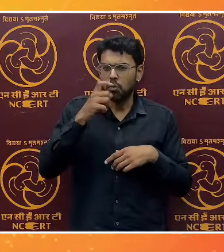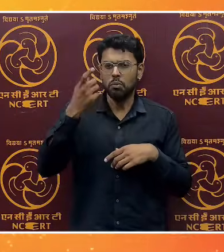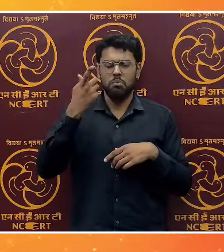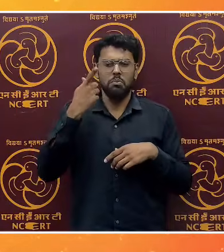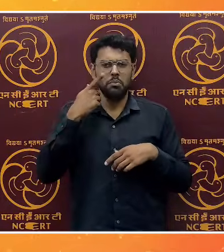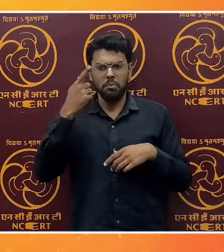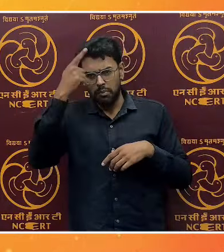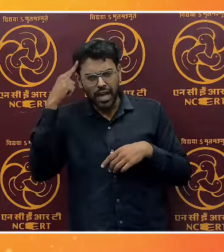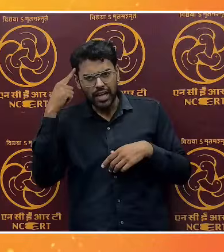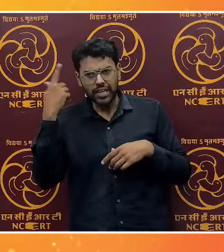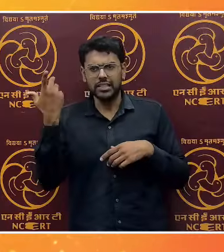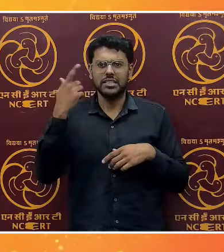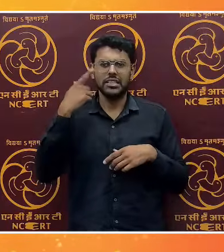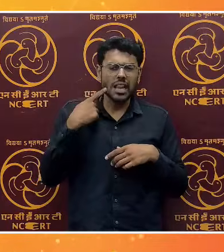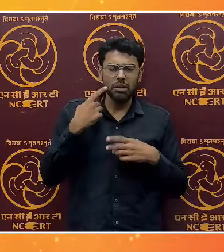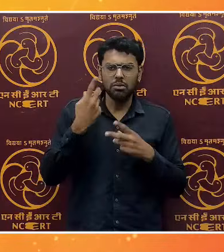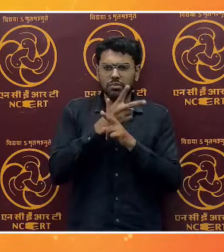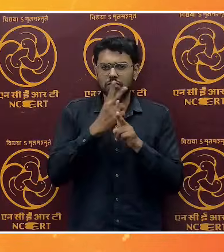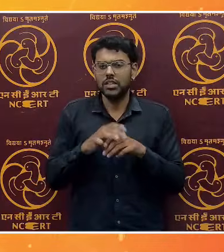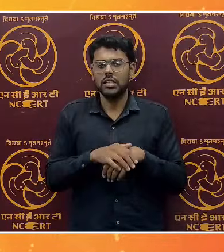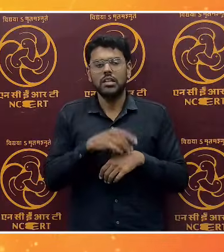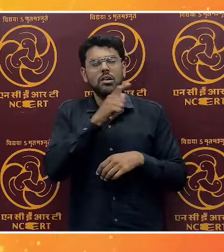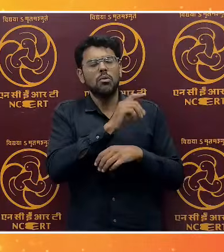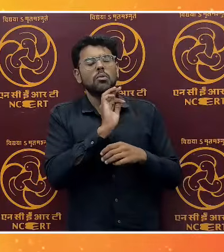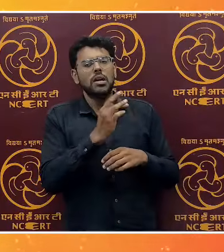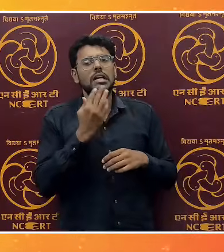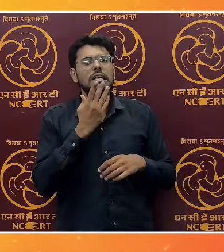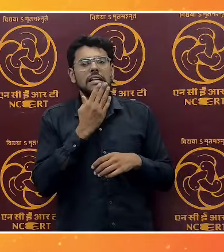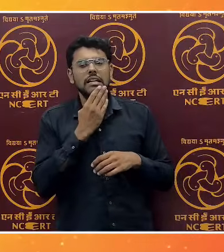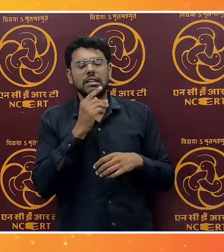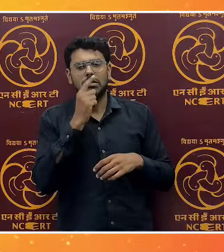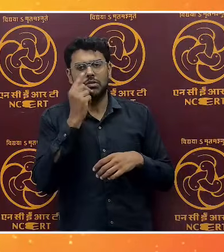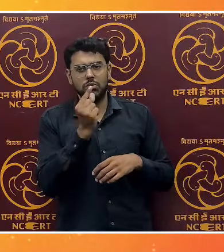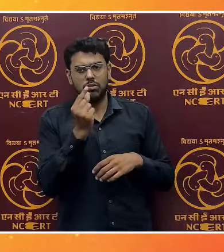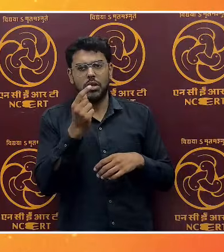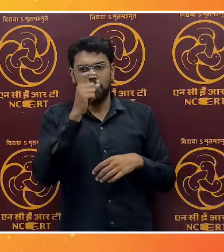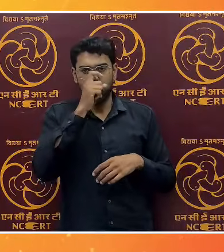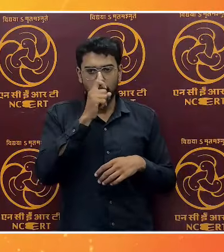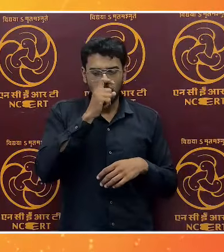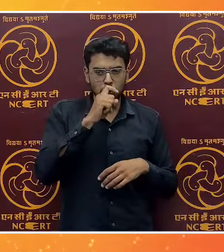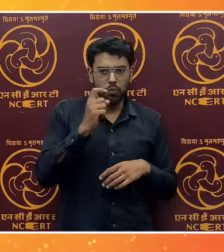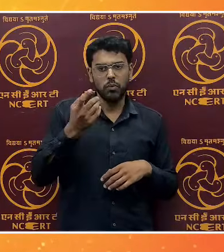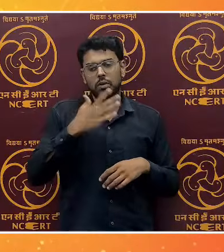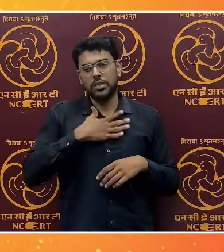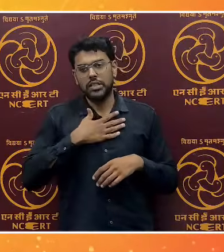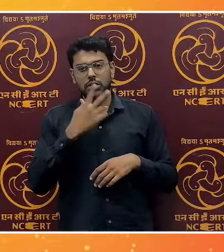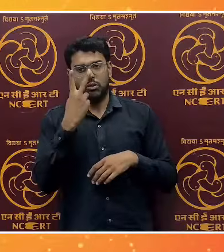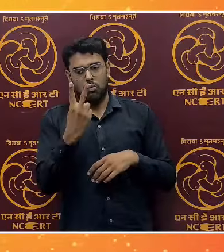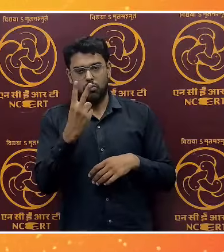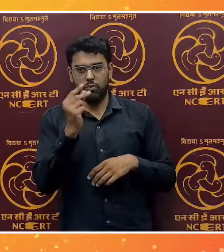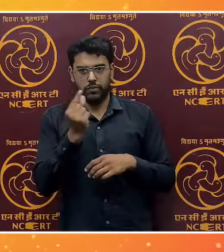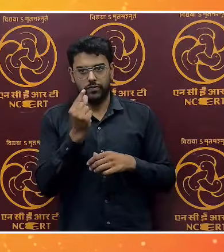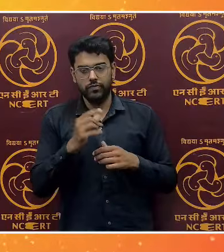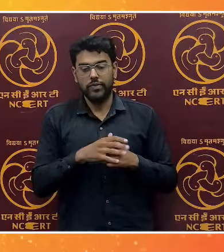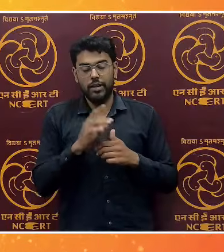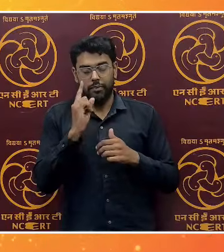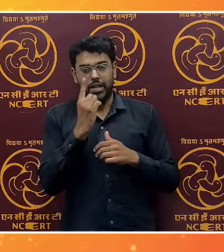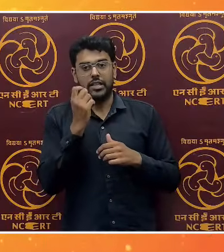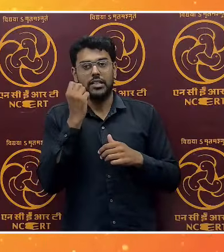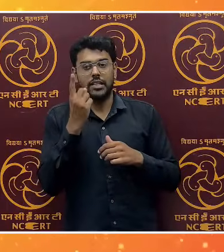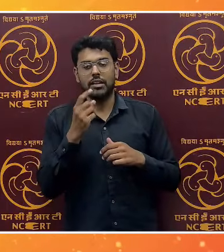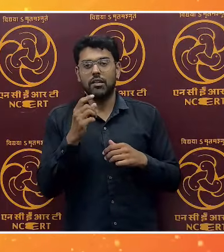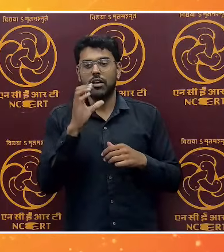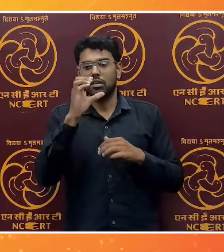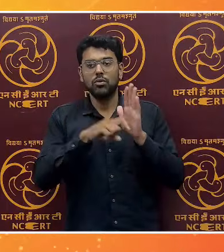pink? Actually, there are like two colors which we use. One is blue and one is green. Okay. So firstly, let's understand what is